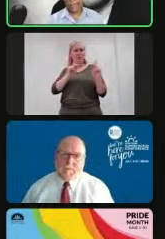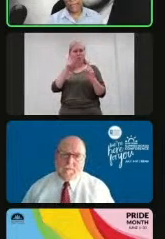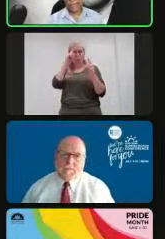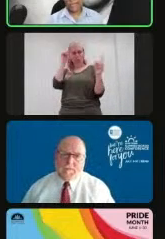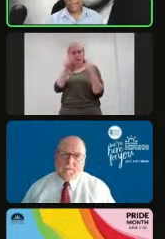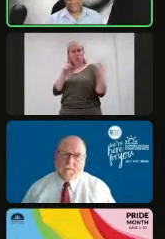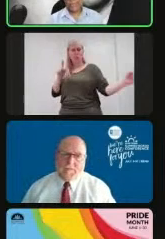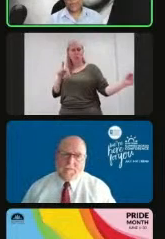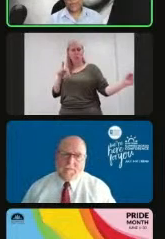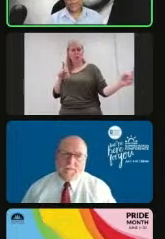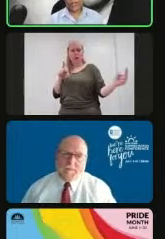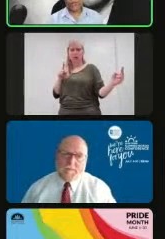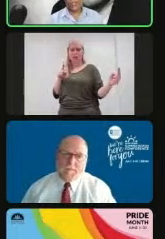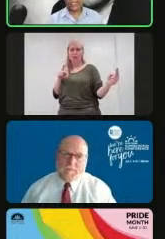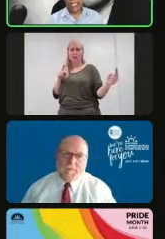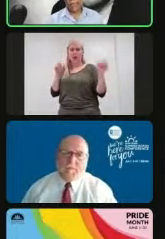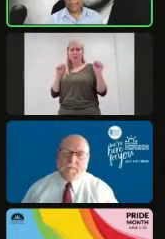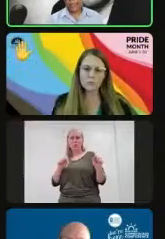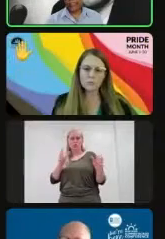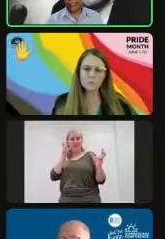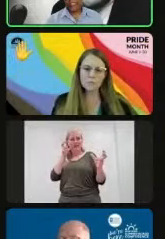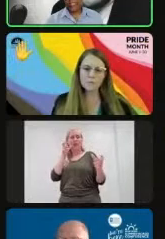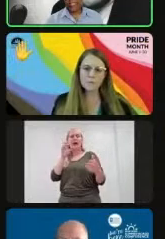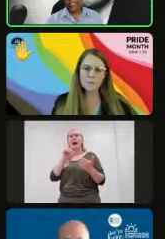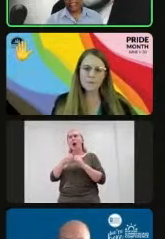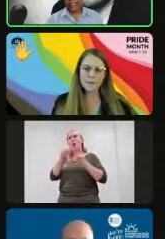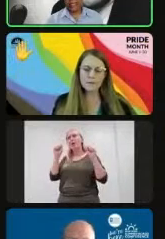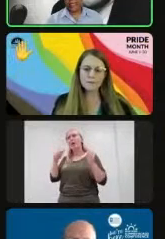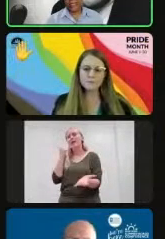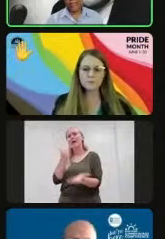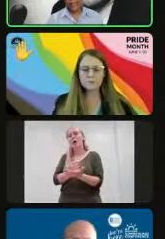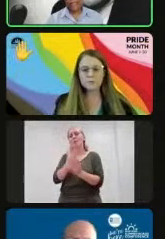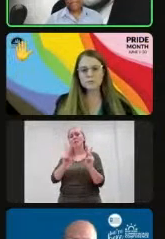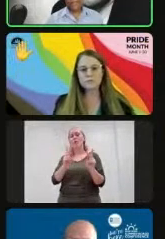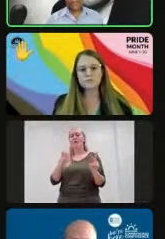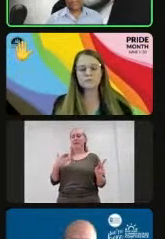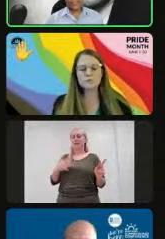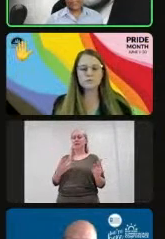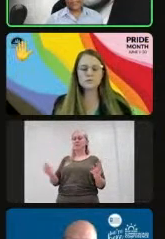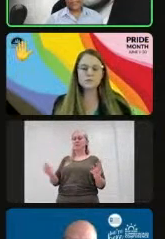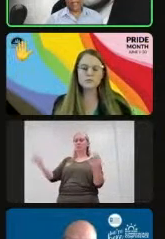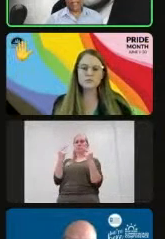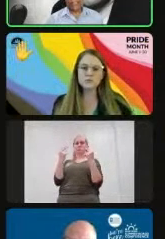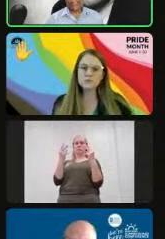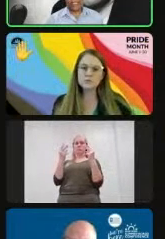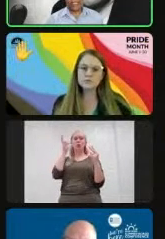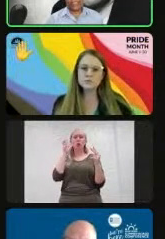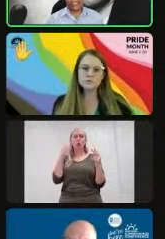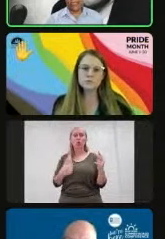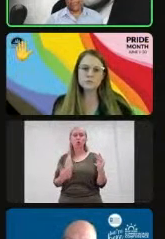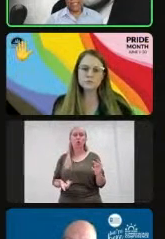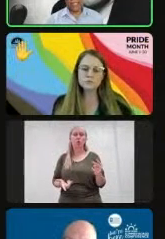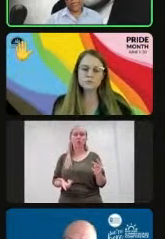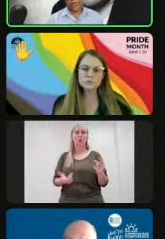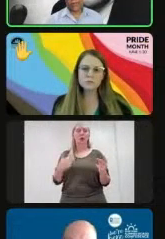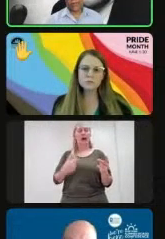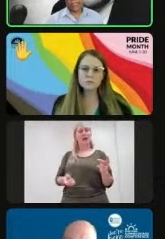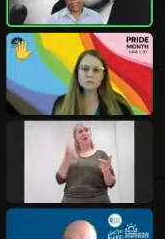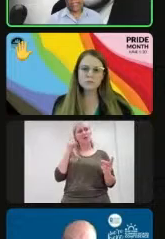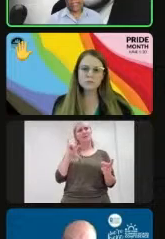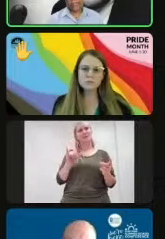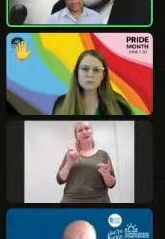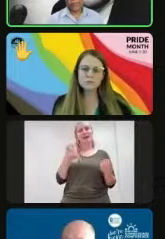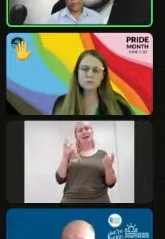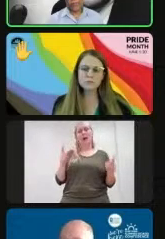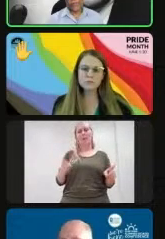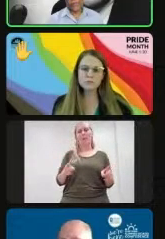us, or how we can help people be seen and heard. Because I see that is getting played out